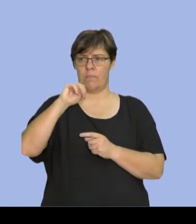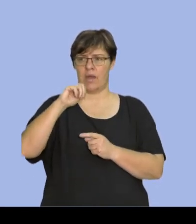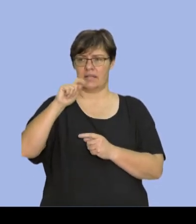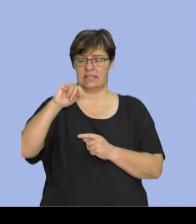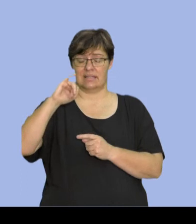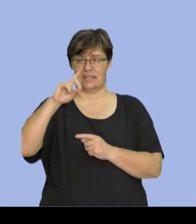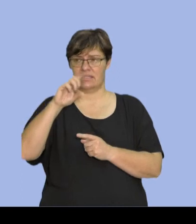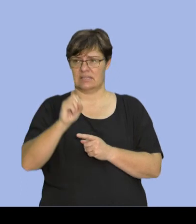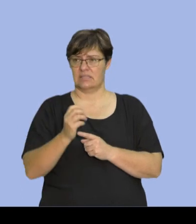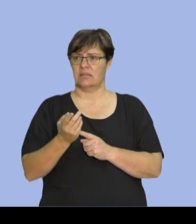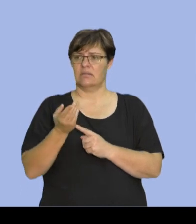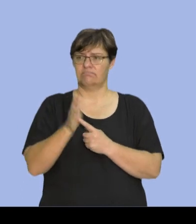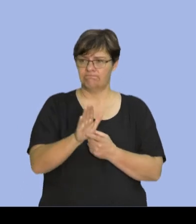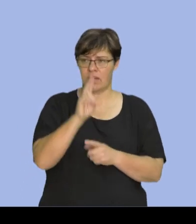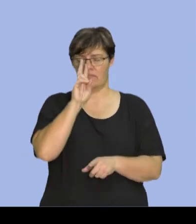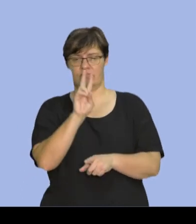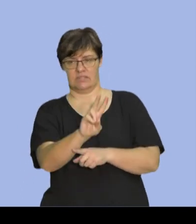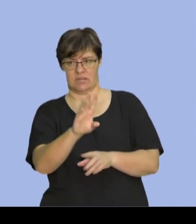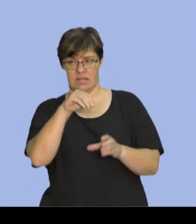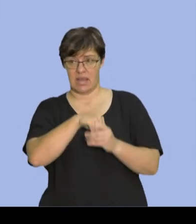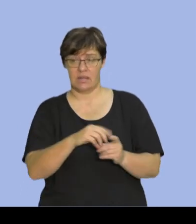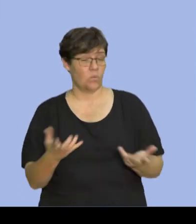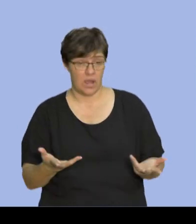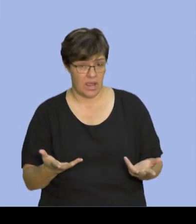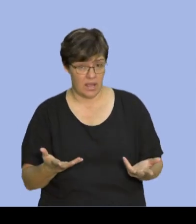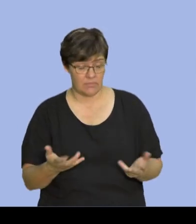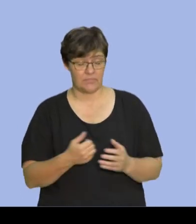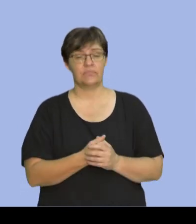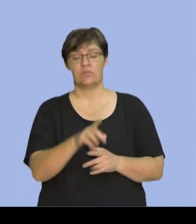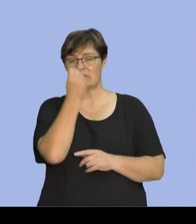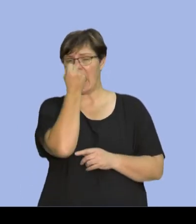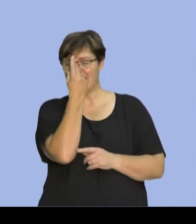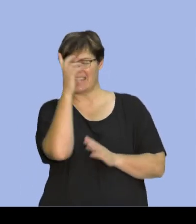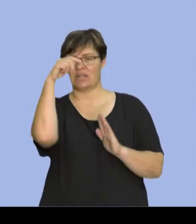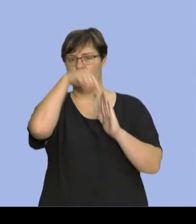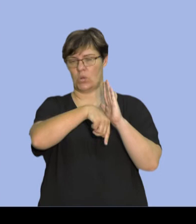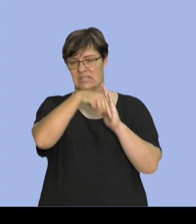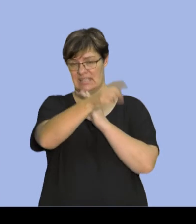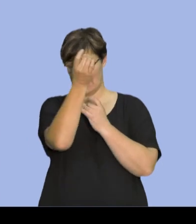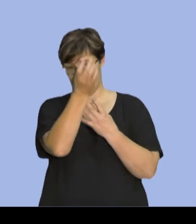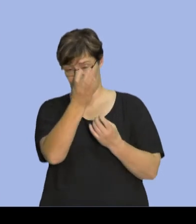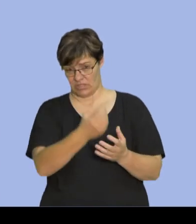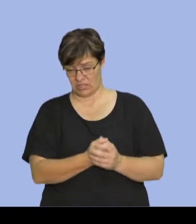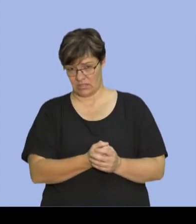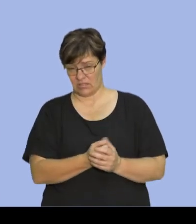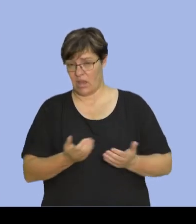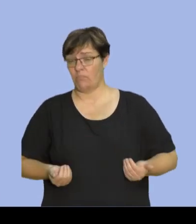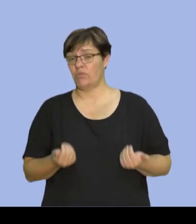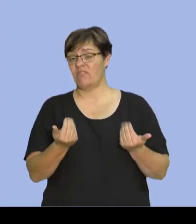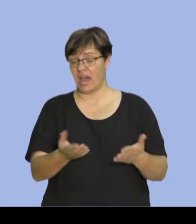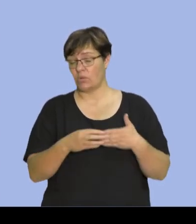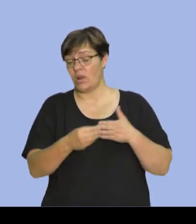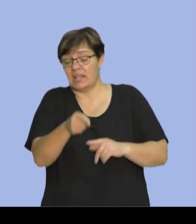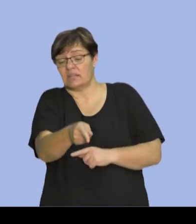in a particular stage. What is important is for us to understand what the context of this information is providing or leading